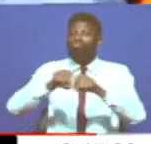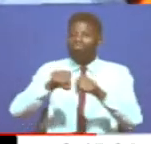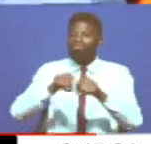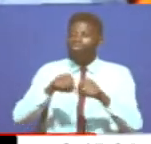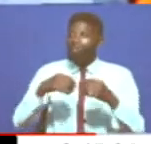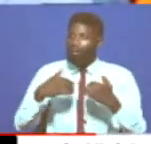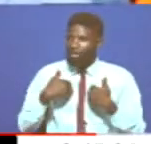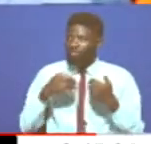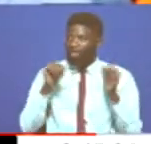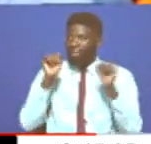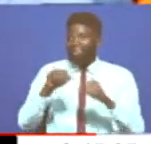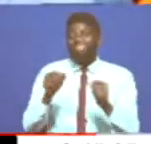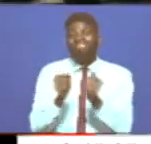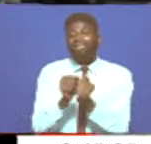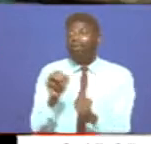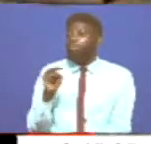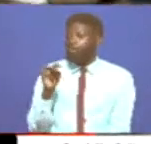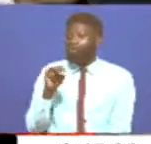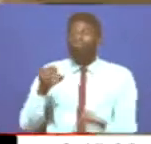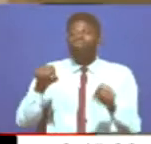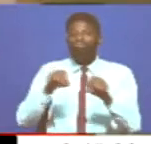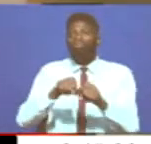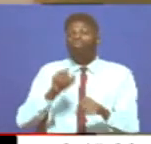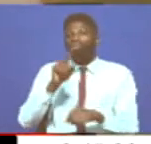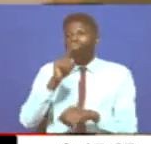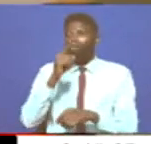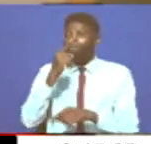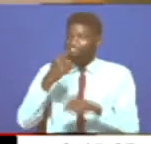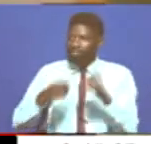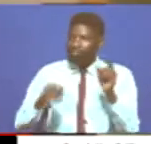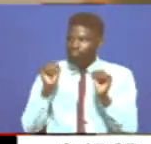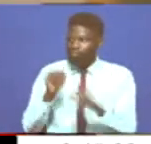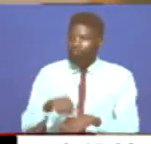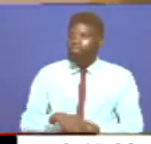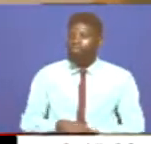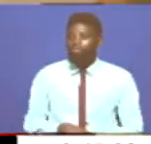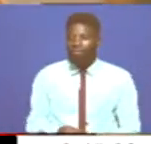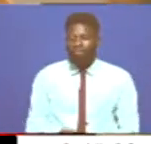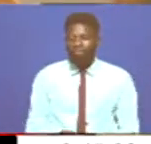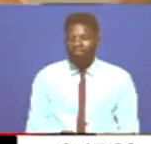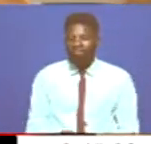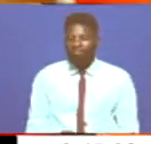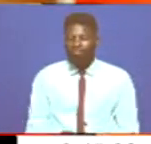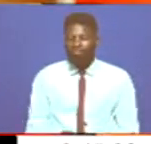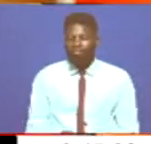10 million shoes per year. Nduta Mukami for Easy Friday.